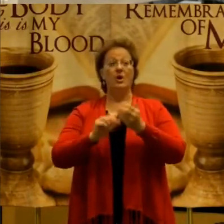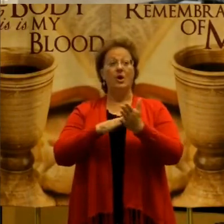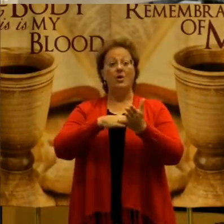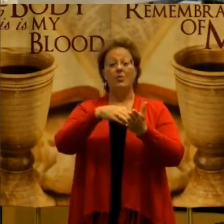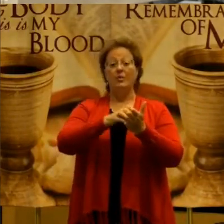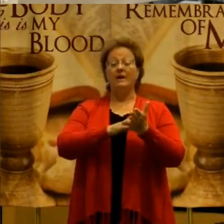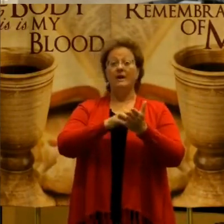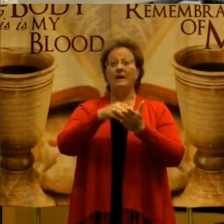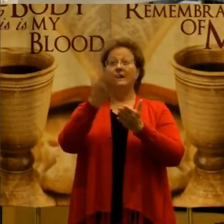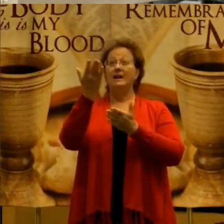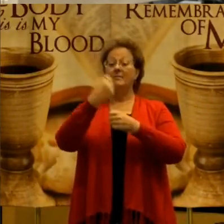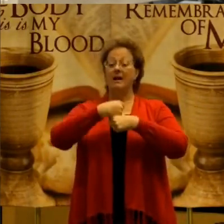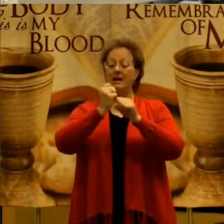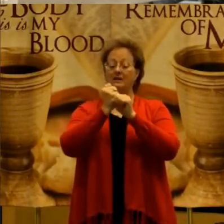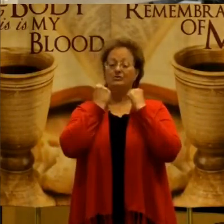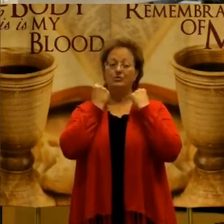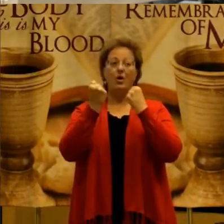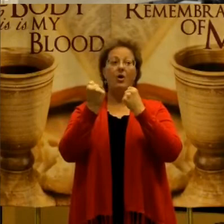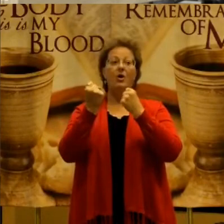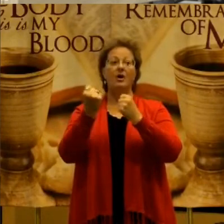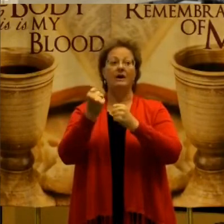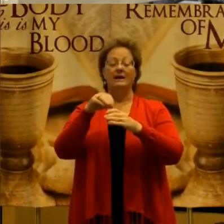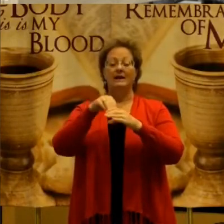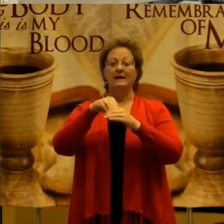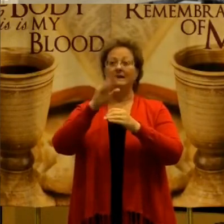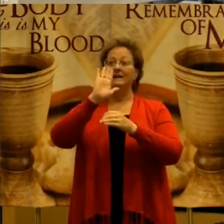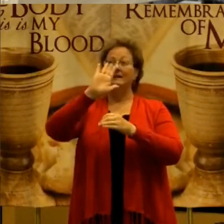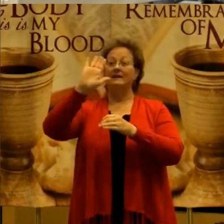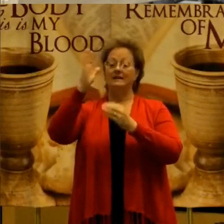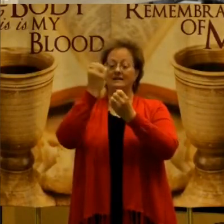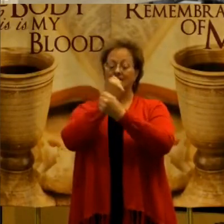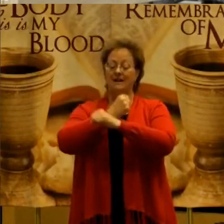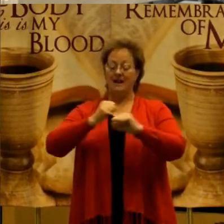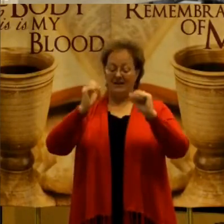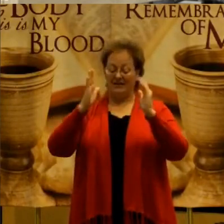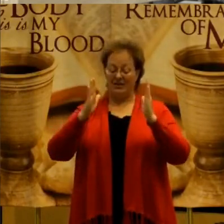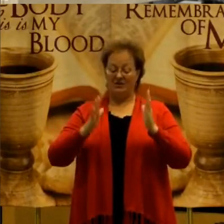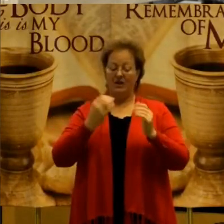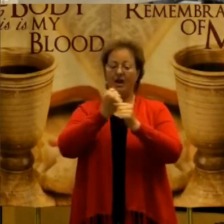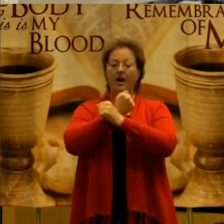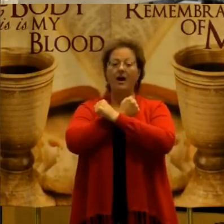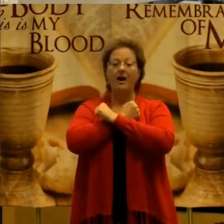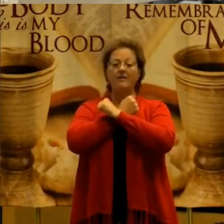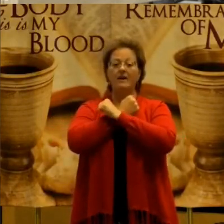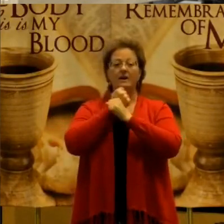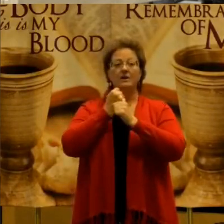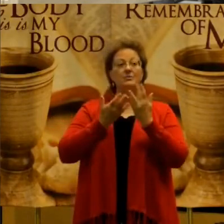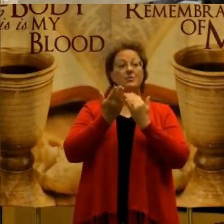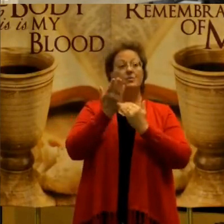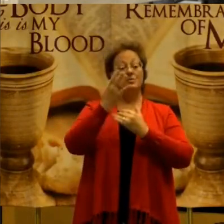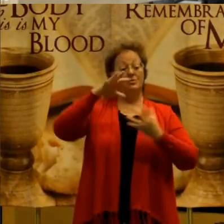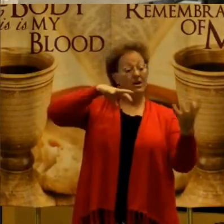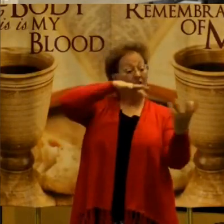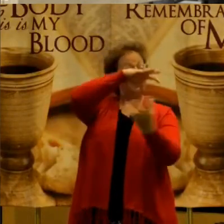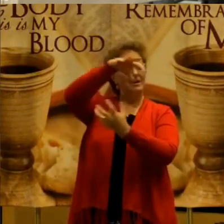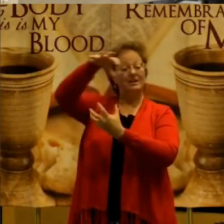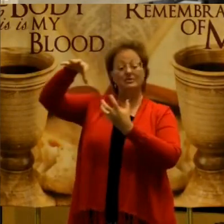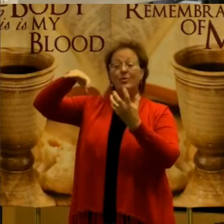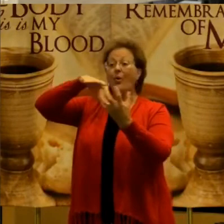cornerstone, weak made strong in the Savior's love. Through